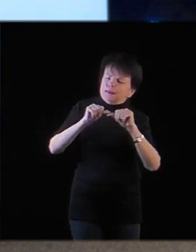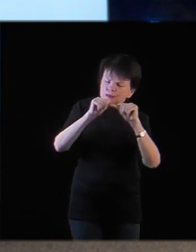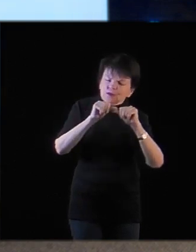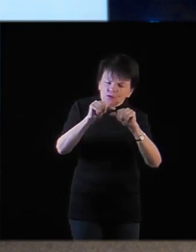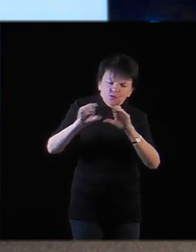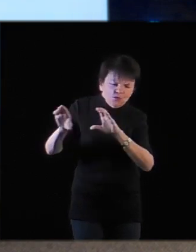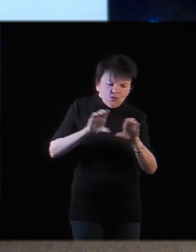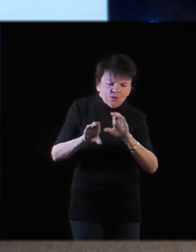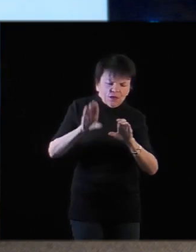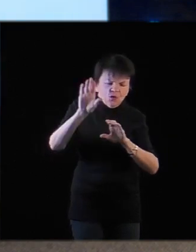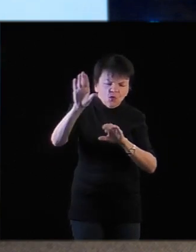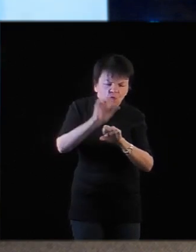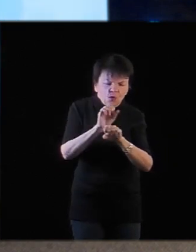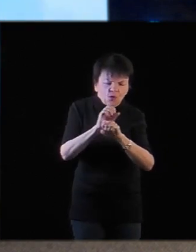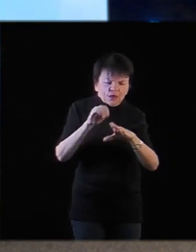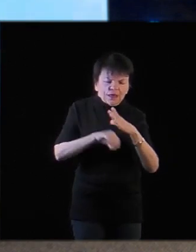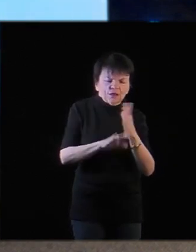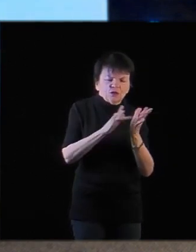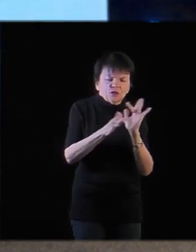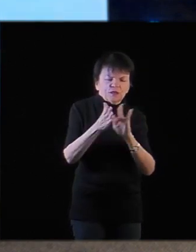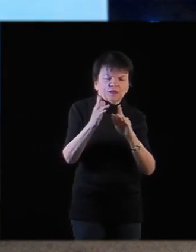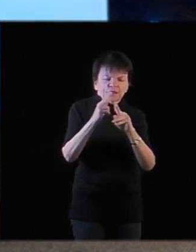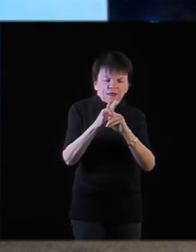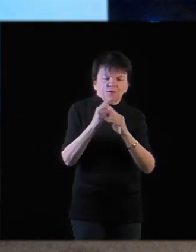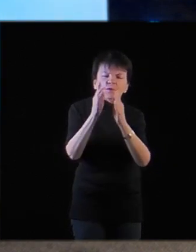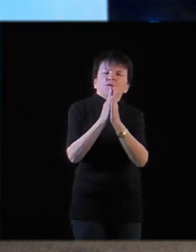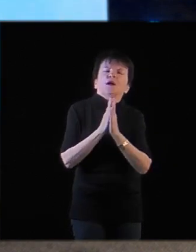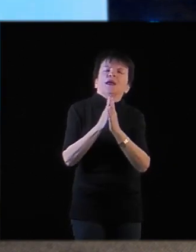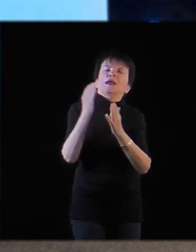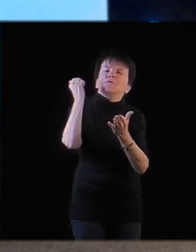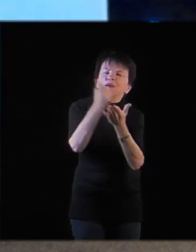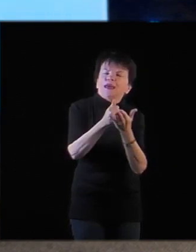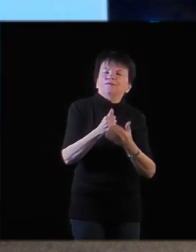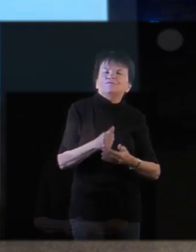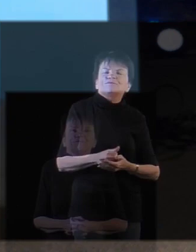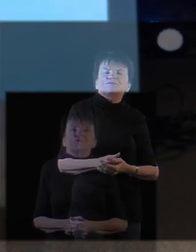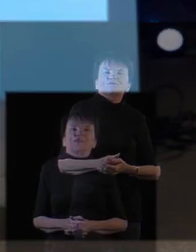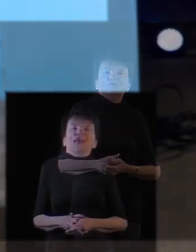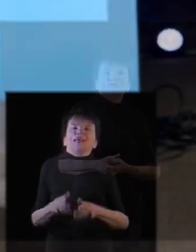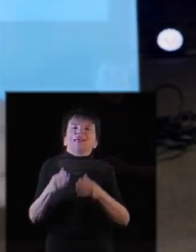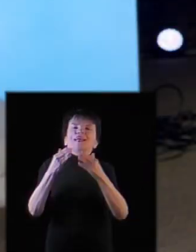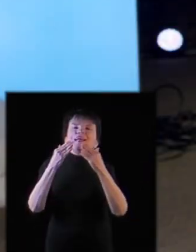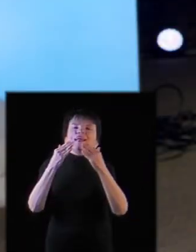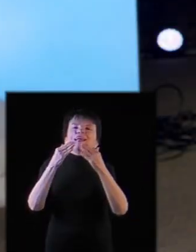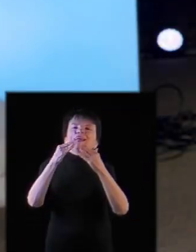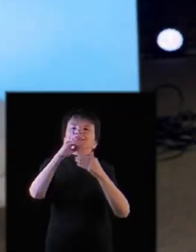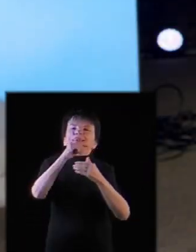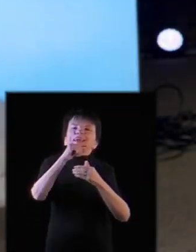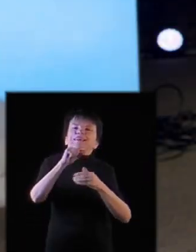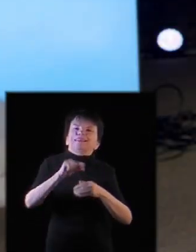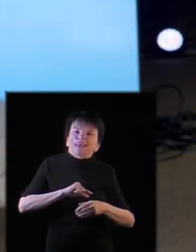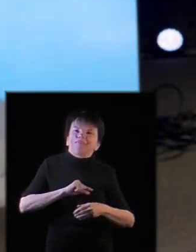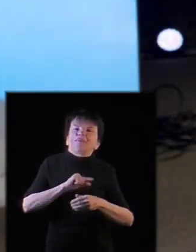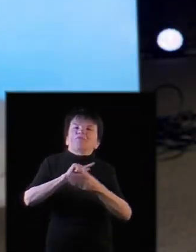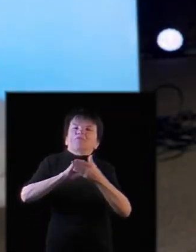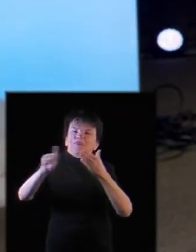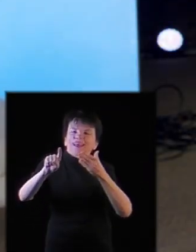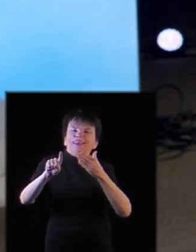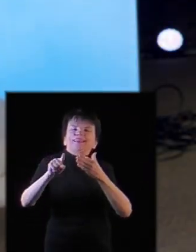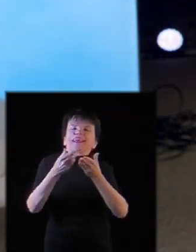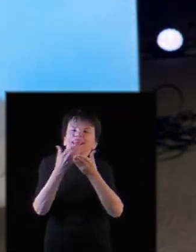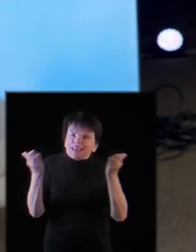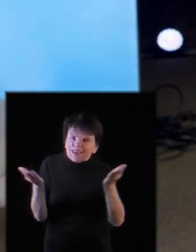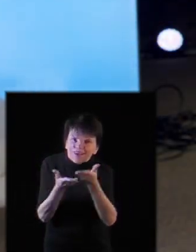work. In Jesus' name we pray, amen. Thanksgiving week is upon us. I